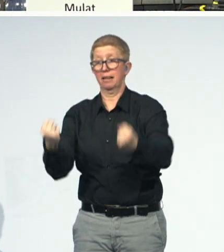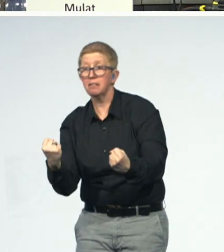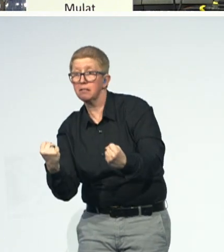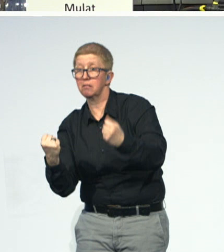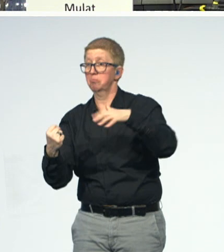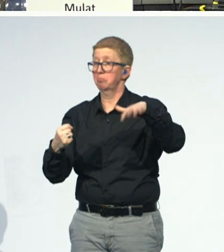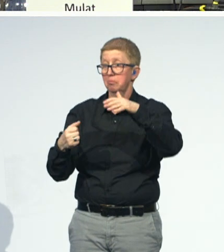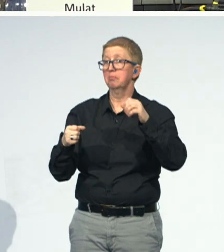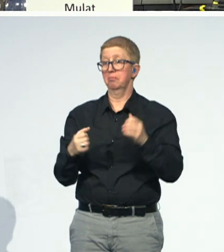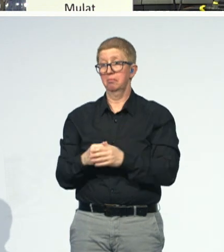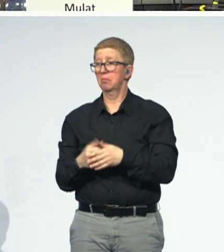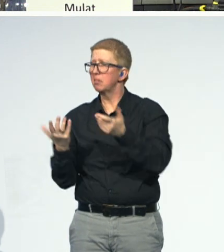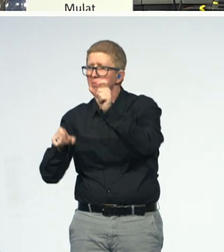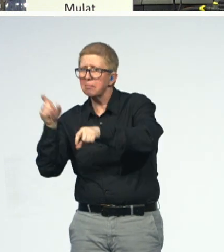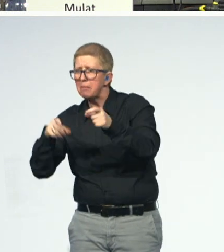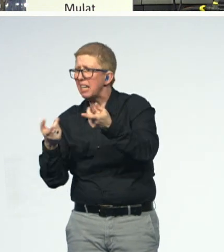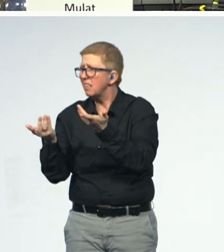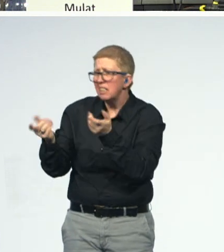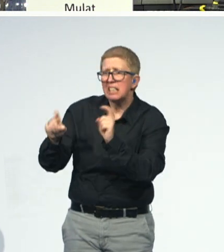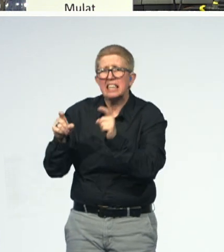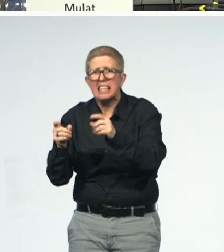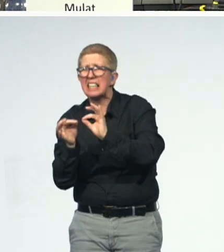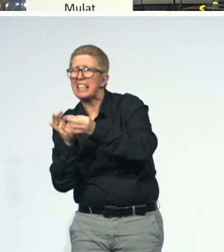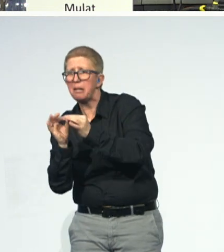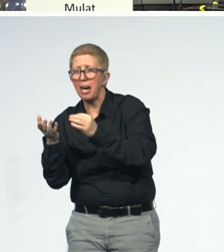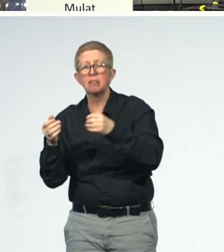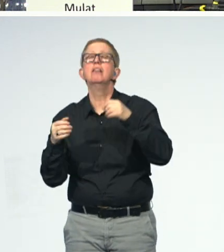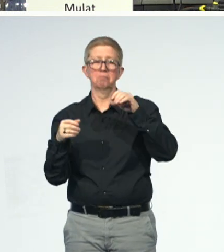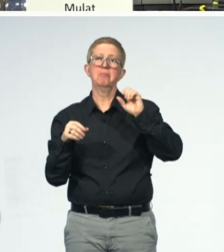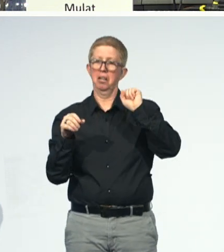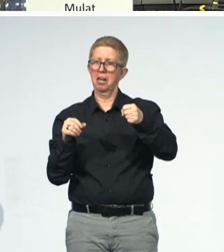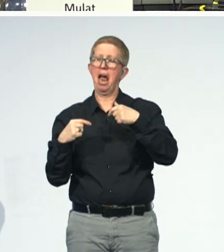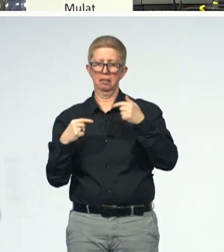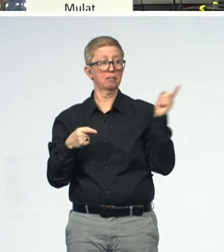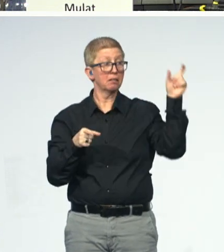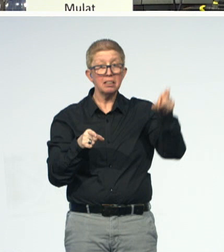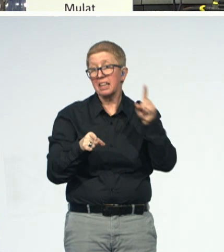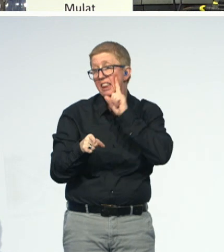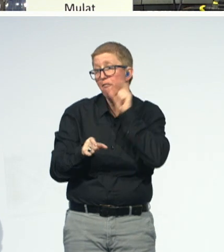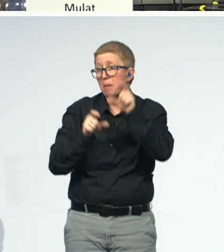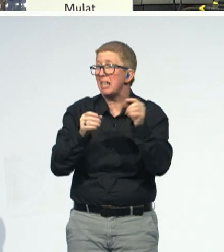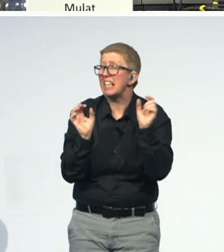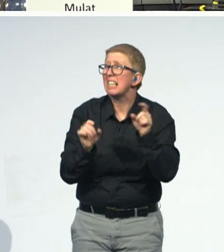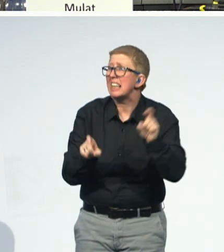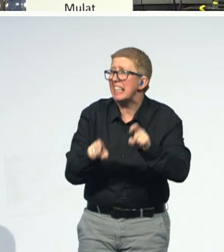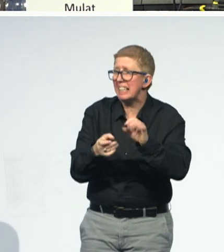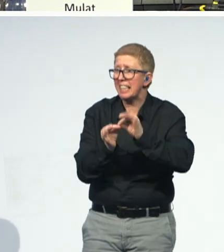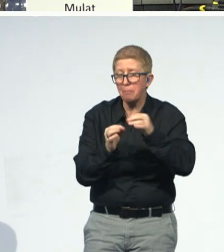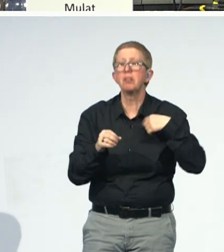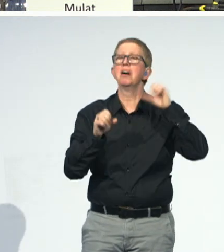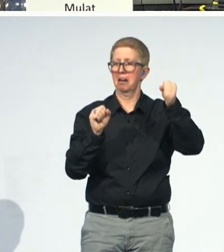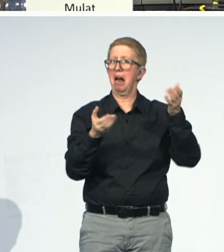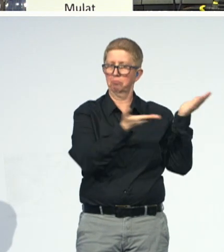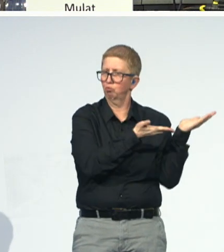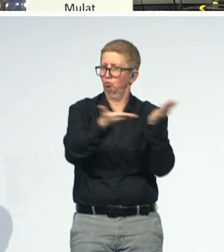where their need is. And we have provided sign language training for